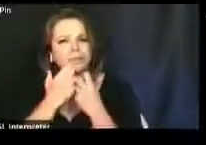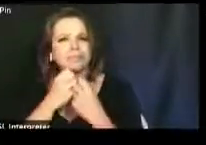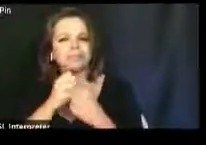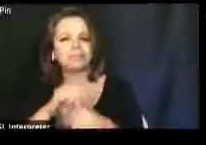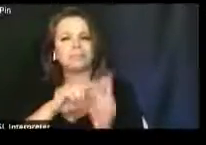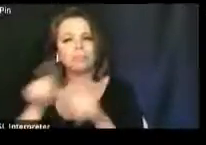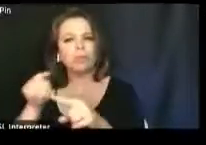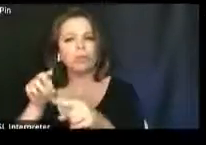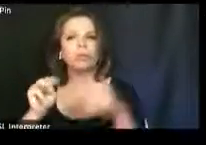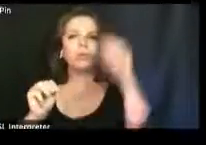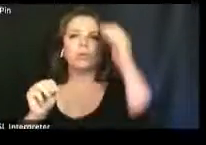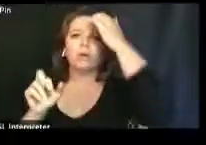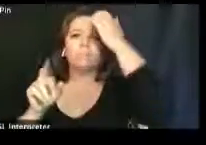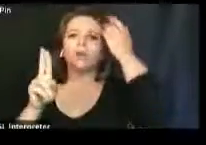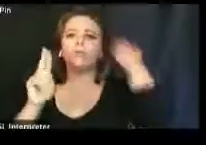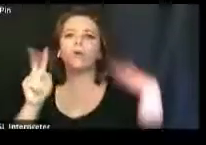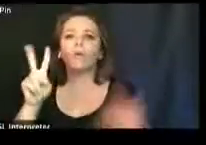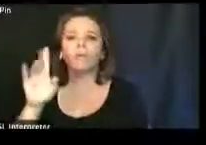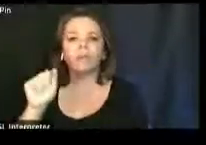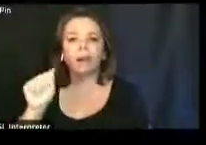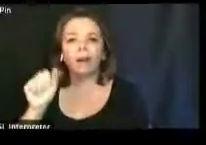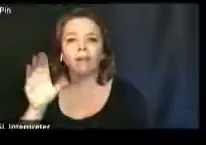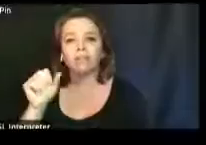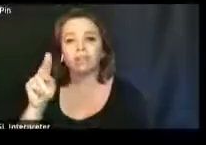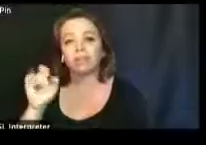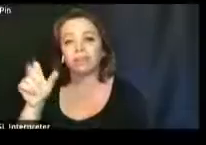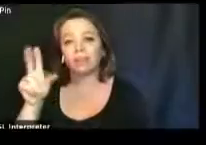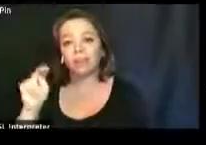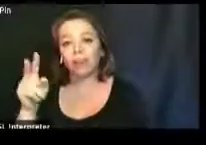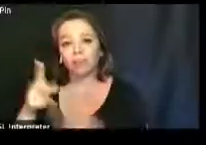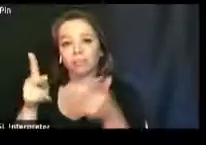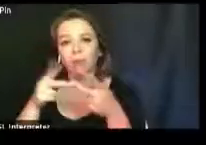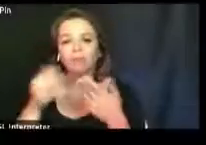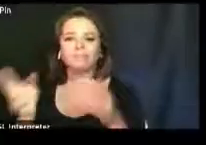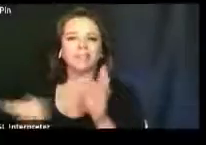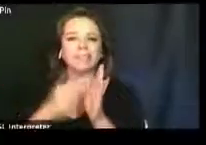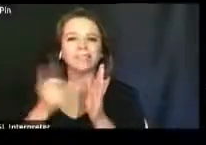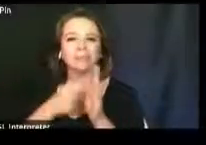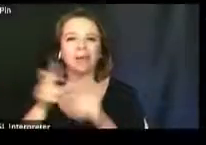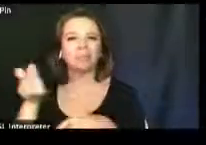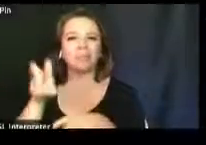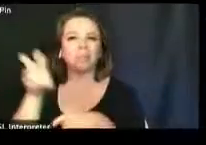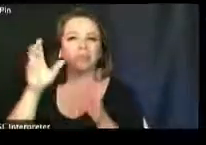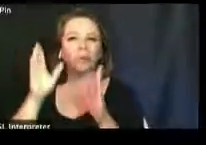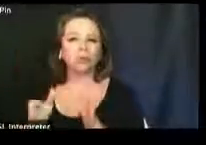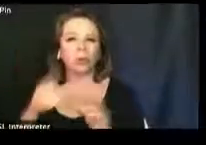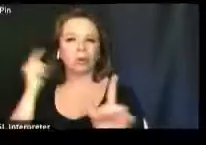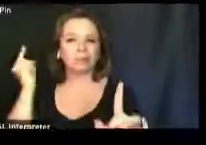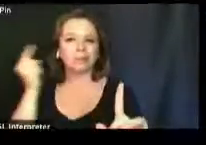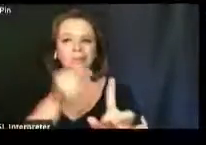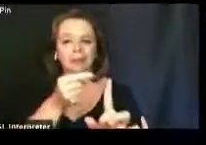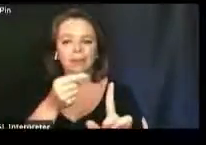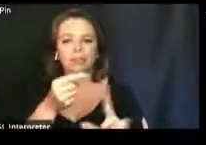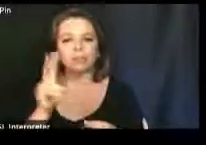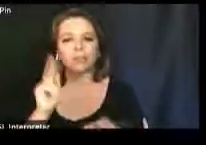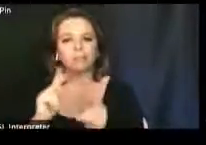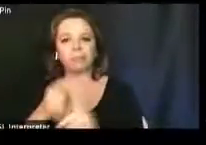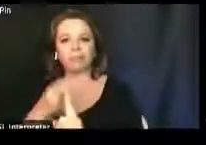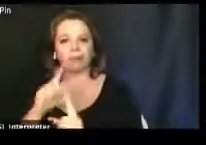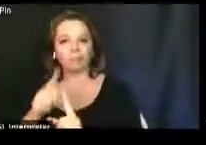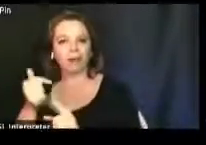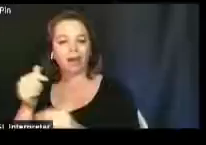Park. Sometimes these are tourist destinations where a lot of people kind of flood in from other areas of Los Angeles, and there's some issues